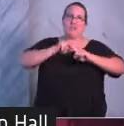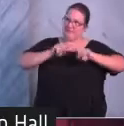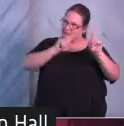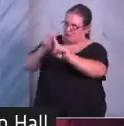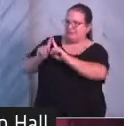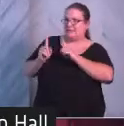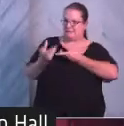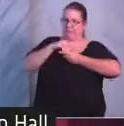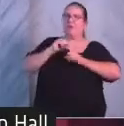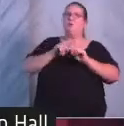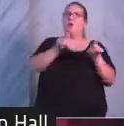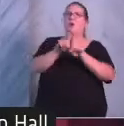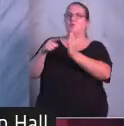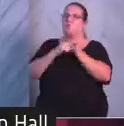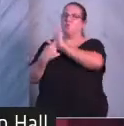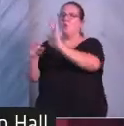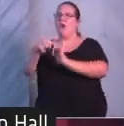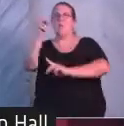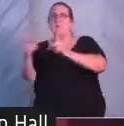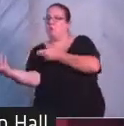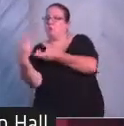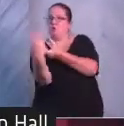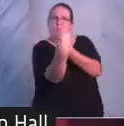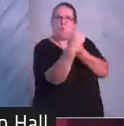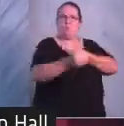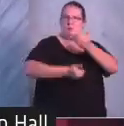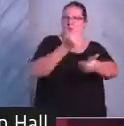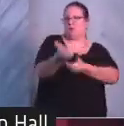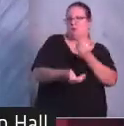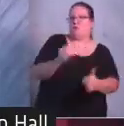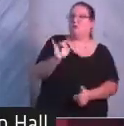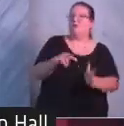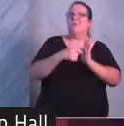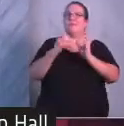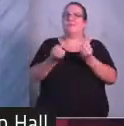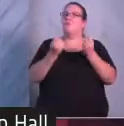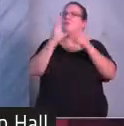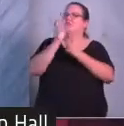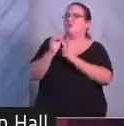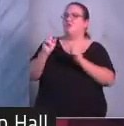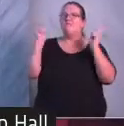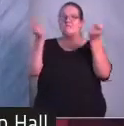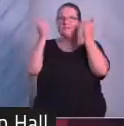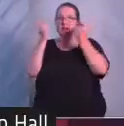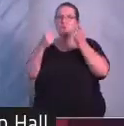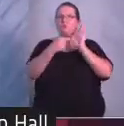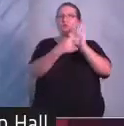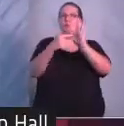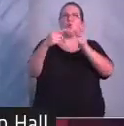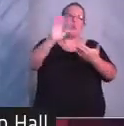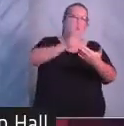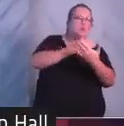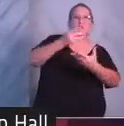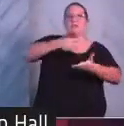us to showcase and involve others in this process as well. As such, events like multicultural festivals where we showcase the music, dance,